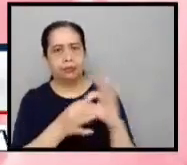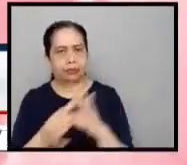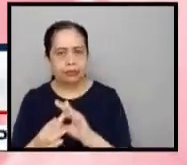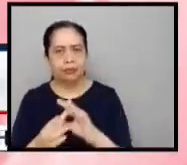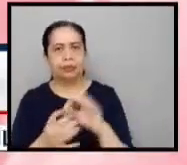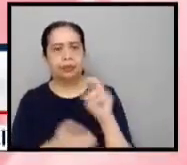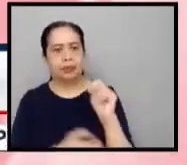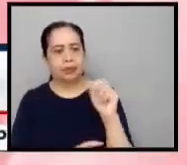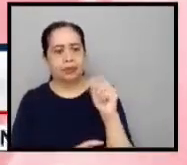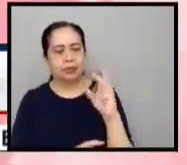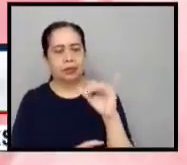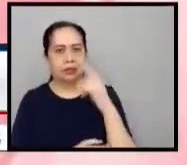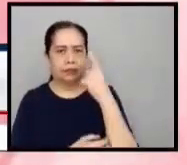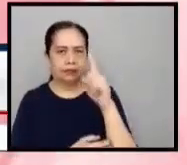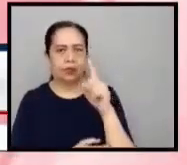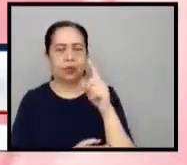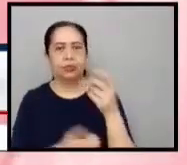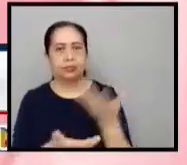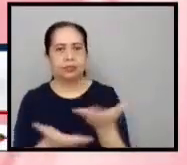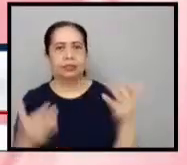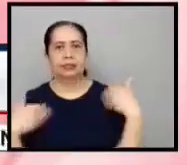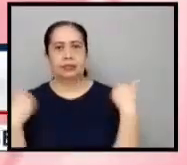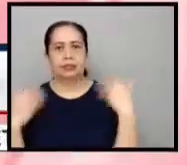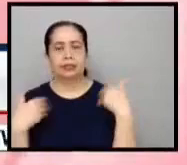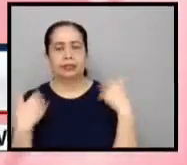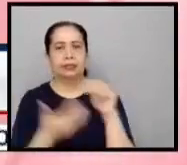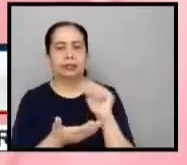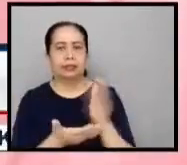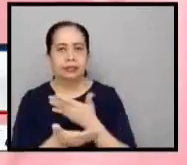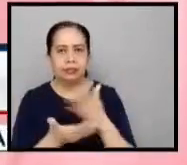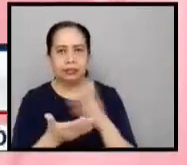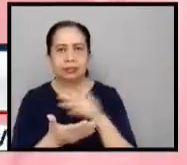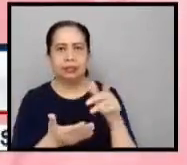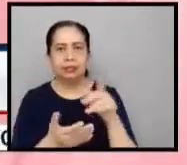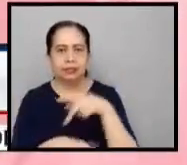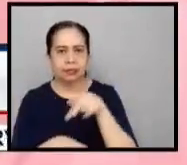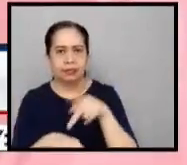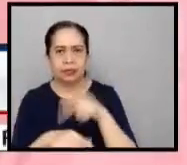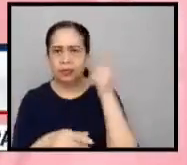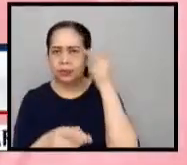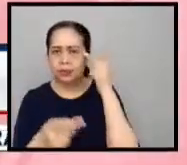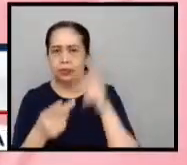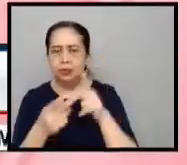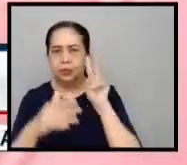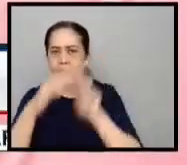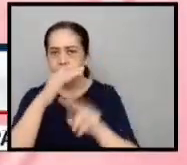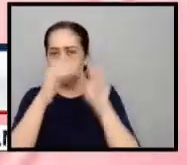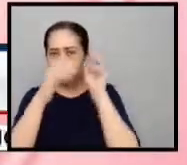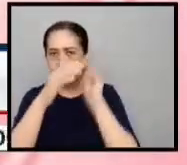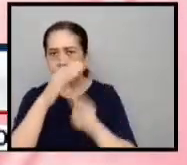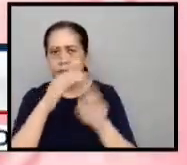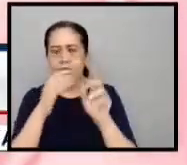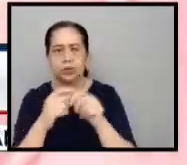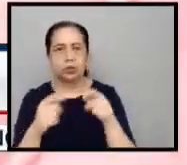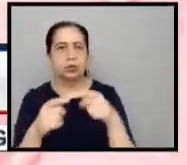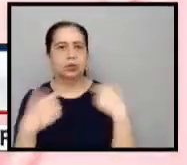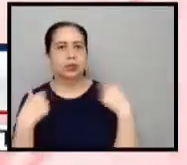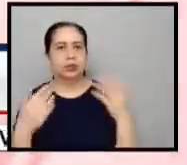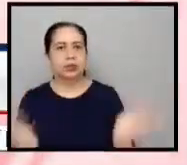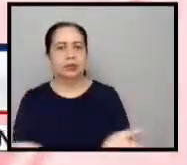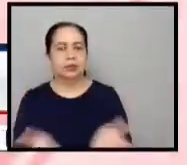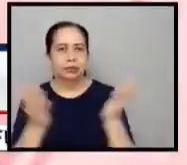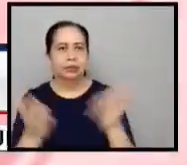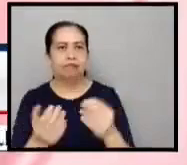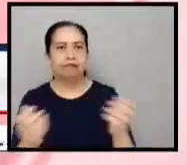the nation's young artists. No, bali ang mission and vision po ng NAMCIA is to be the main agent in the advancement and fostering of